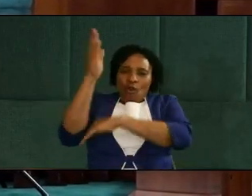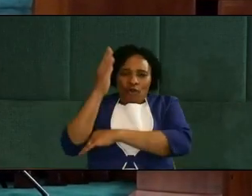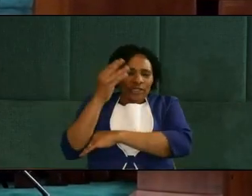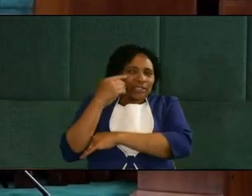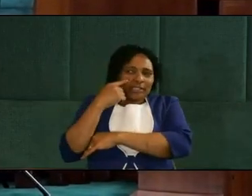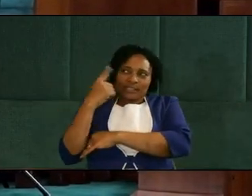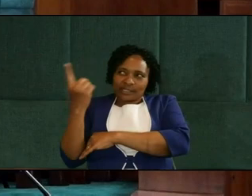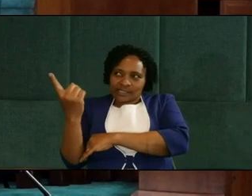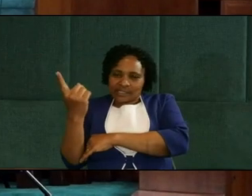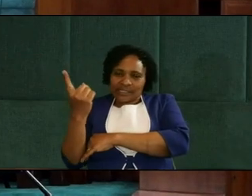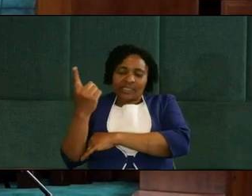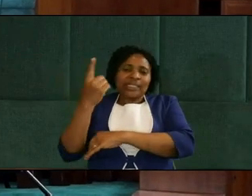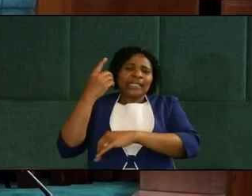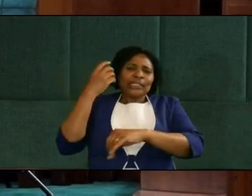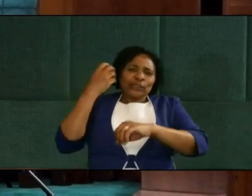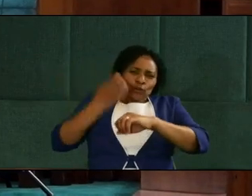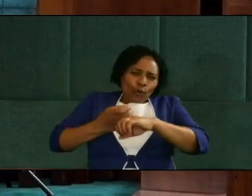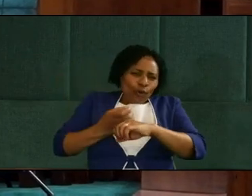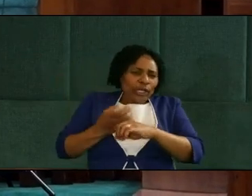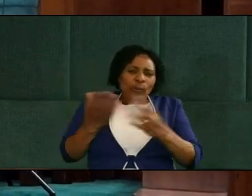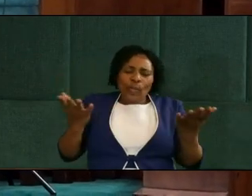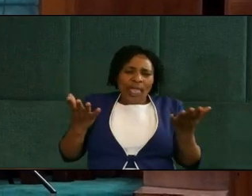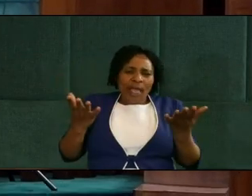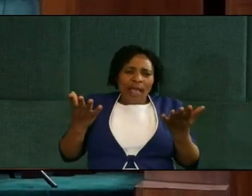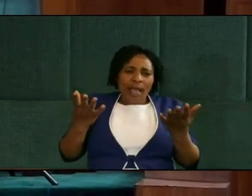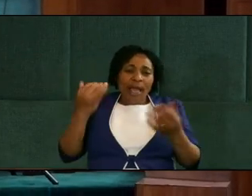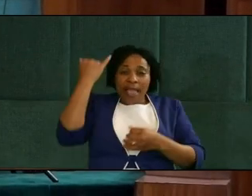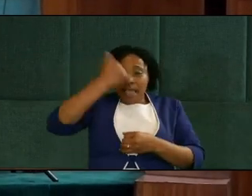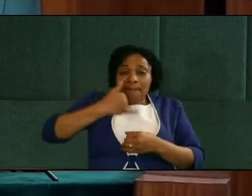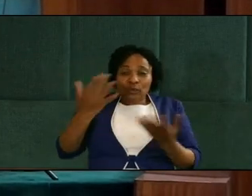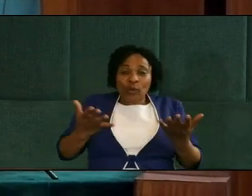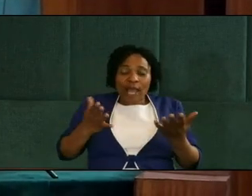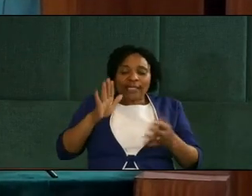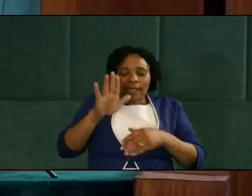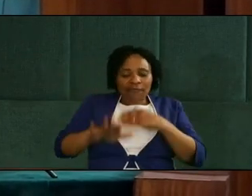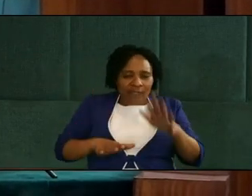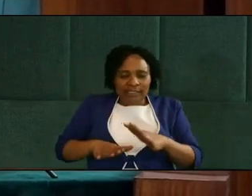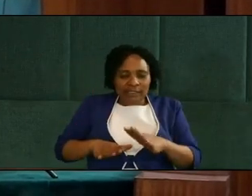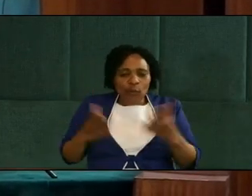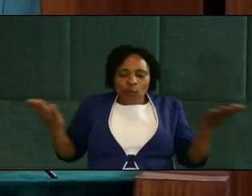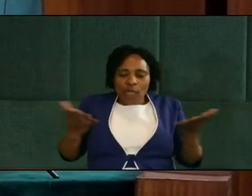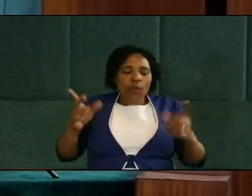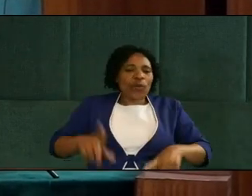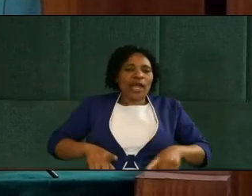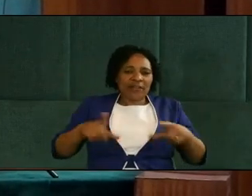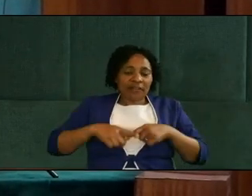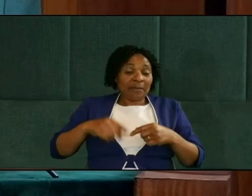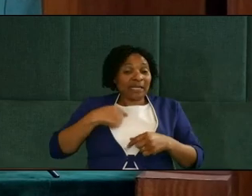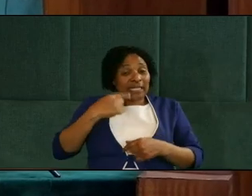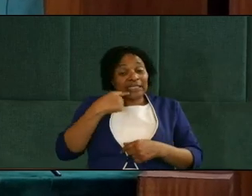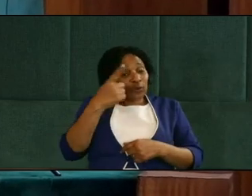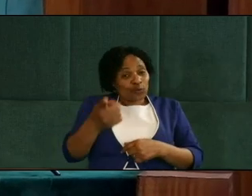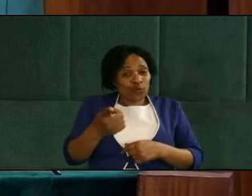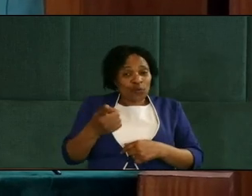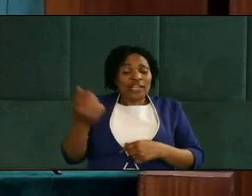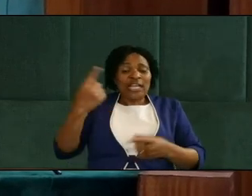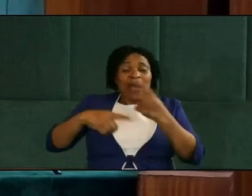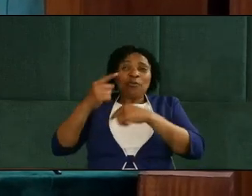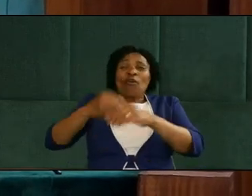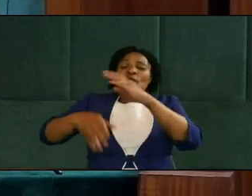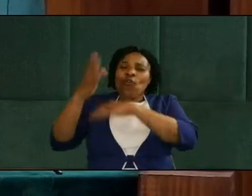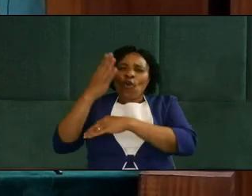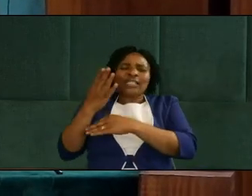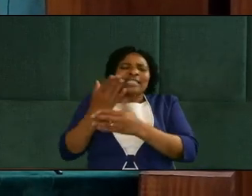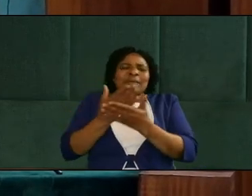where the stone hit the image. And if you tell me it hit the image on the feet, and that's where you're living, then I'm going to tell you that the coming of God may